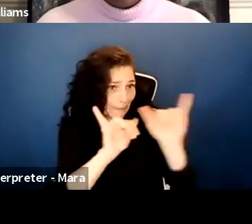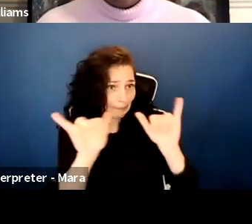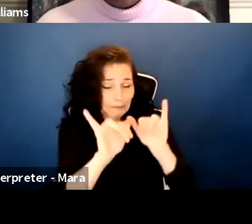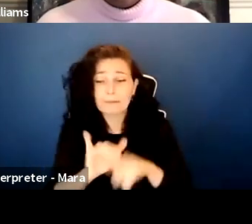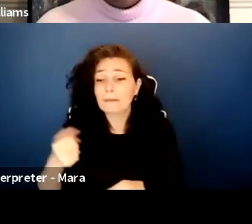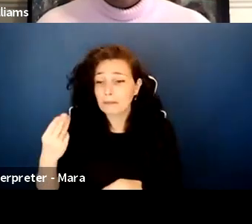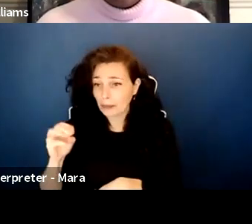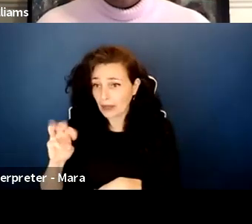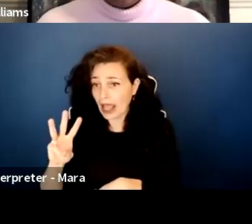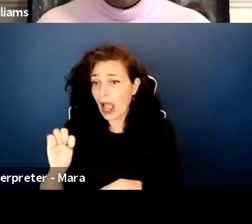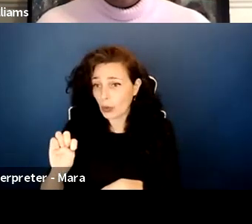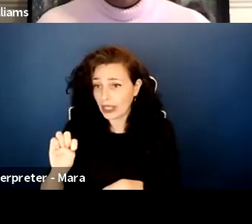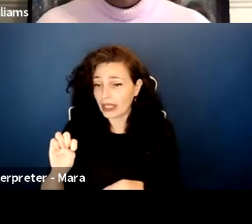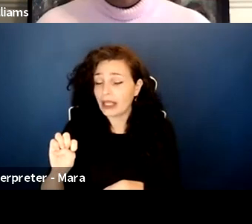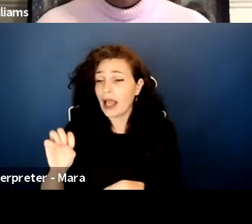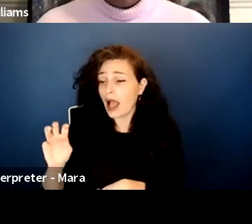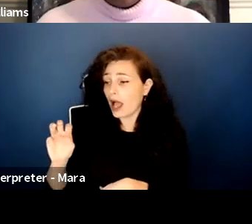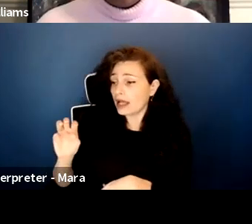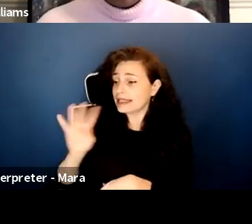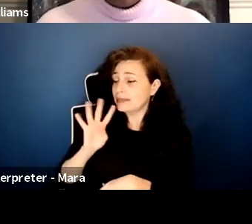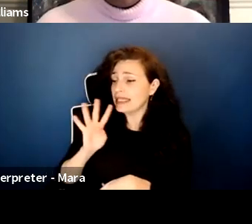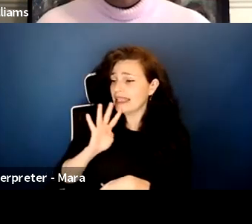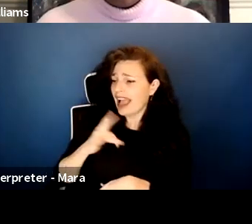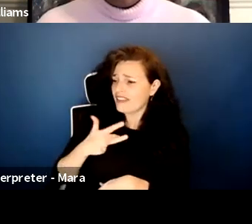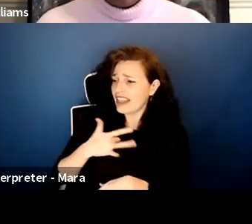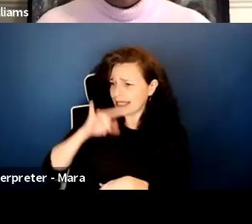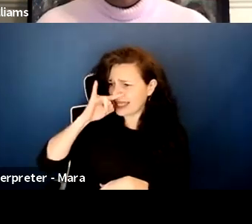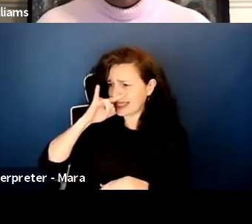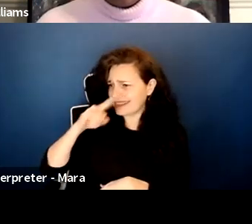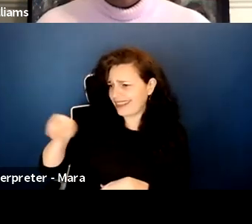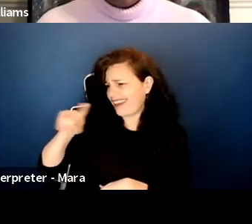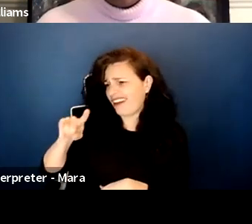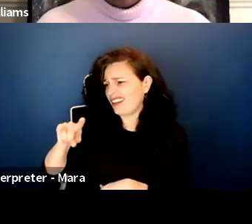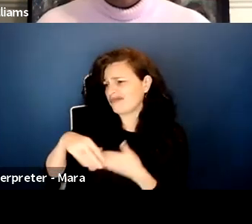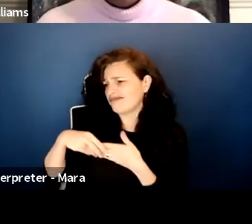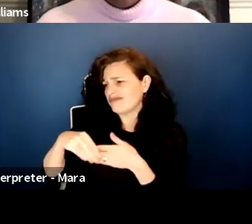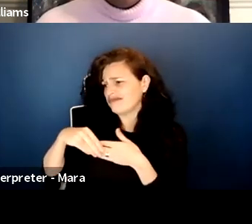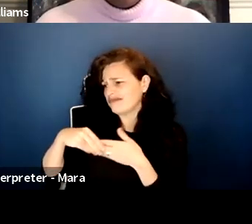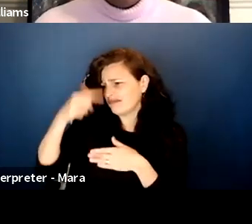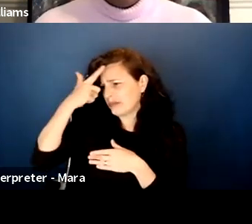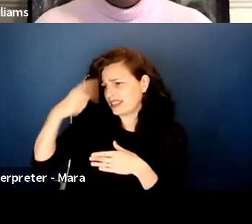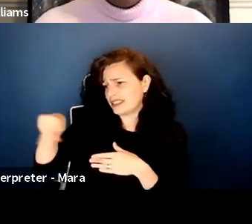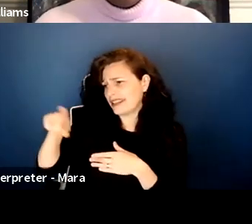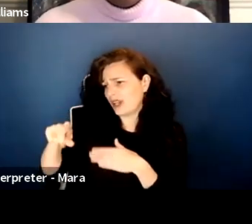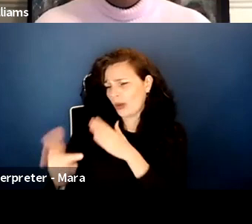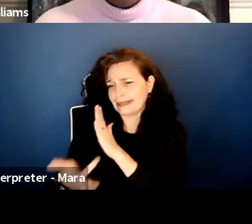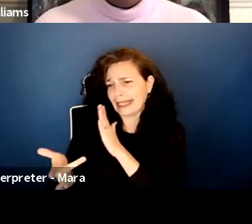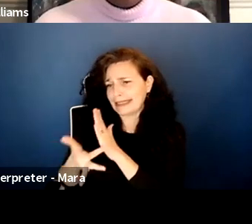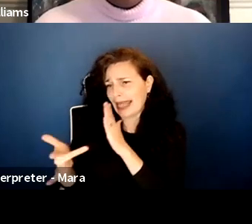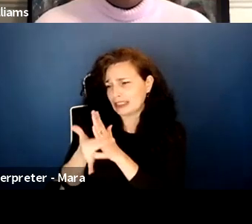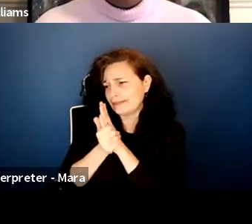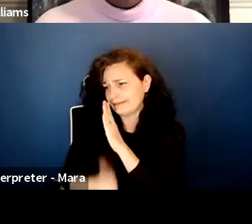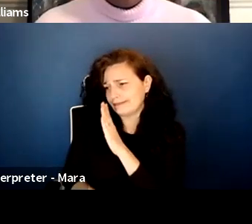that kids are easier about it because they know technology way better than the adult actors. So like, really? I felt